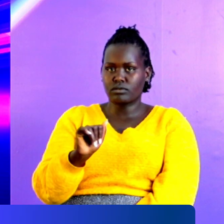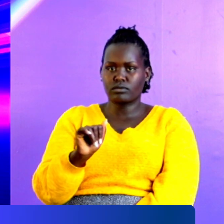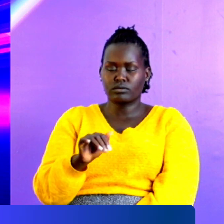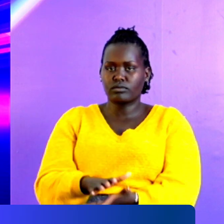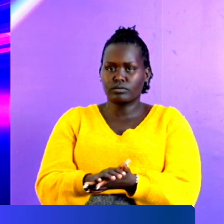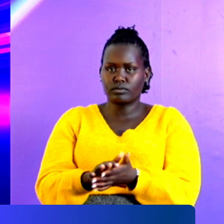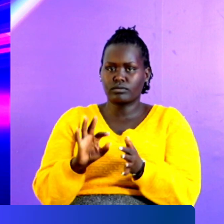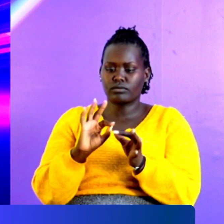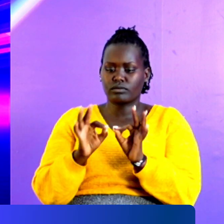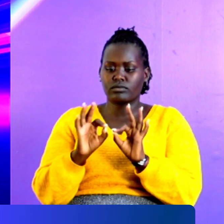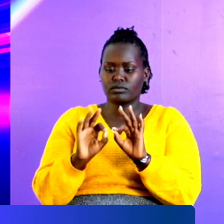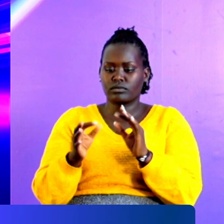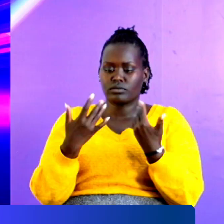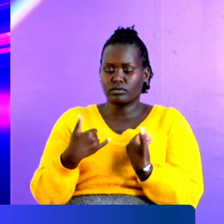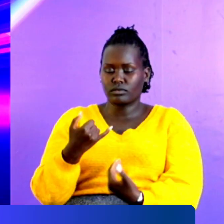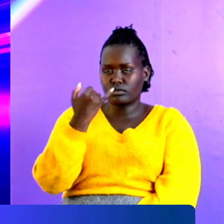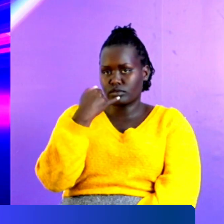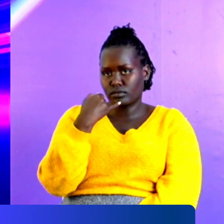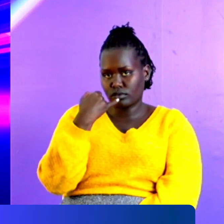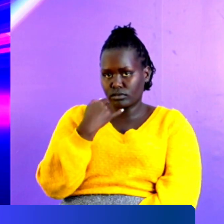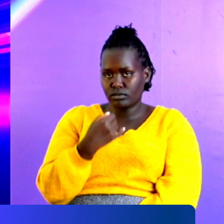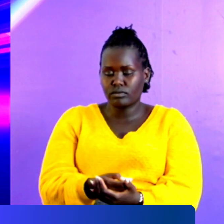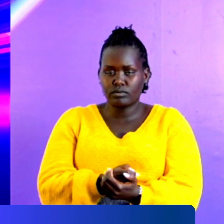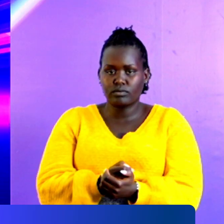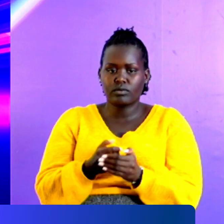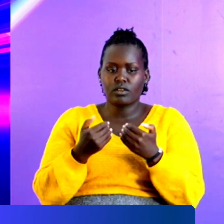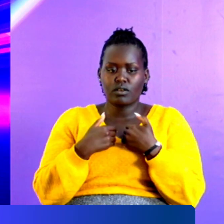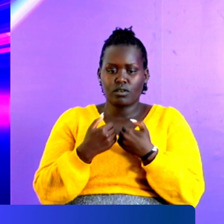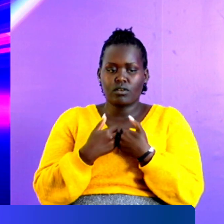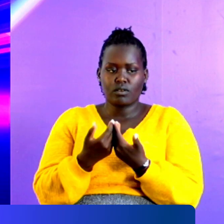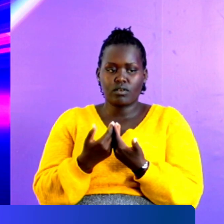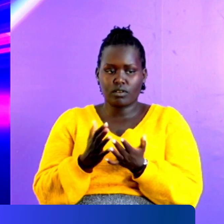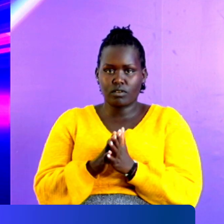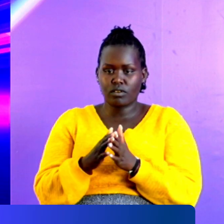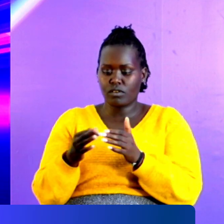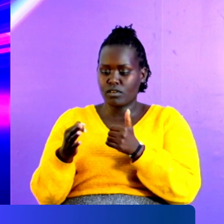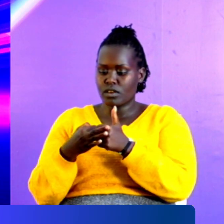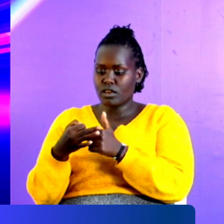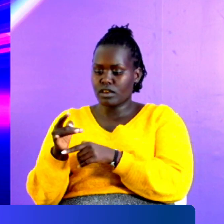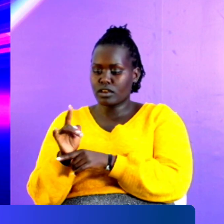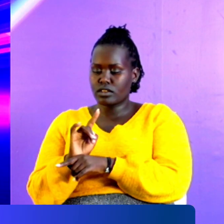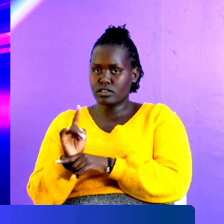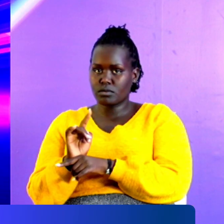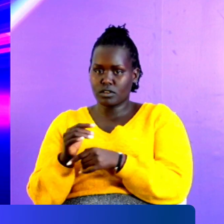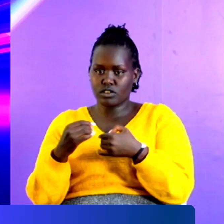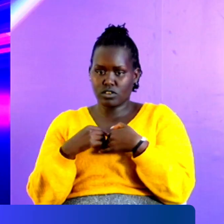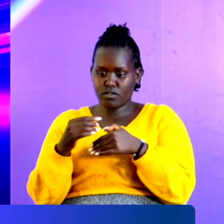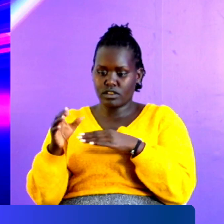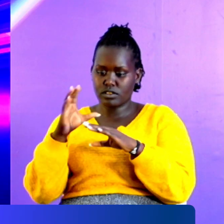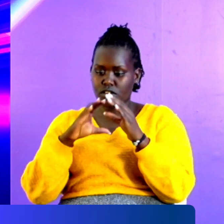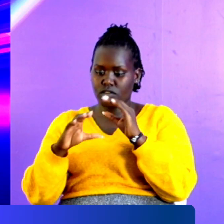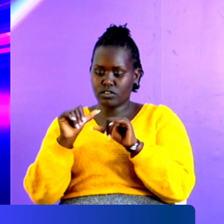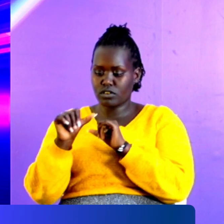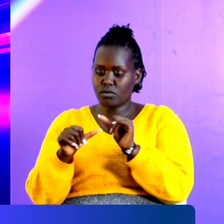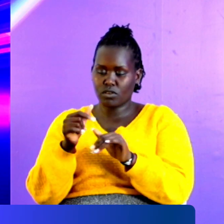is the sign language interpreter. Okayo, we have approximately 8 minutes to have this conversation